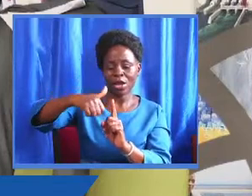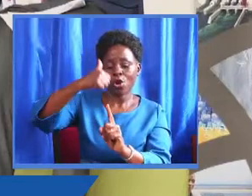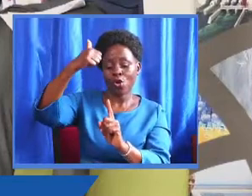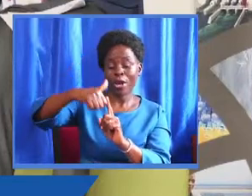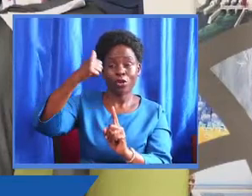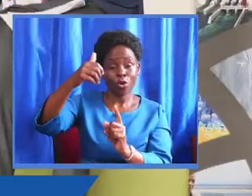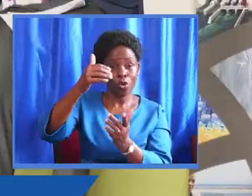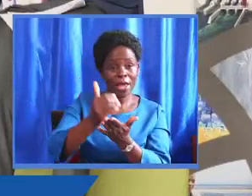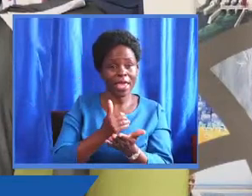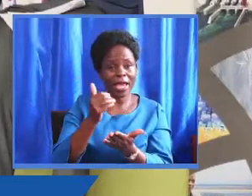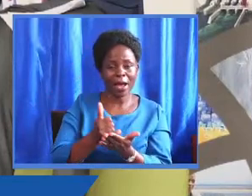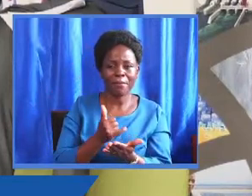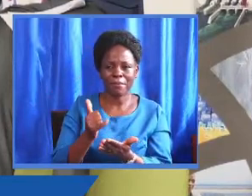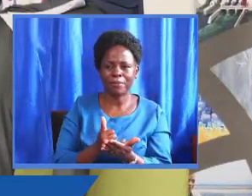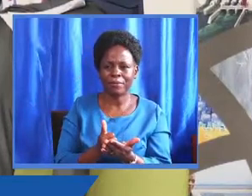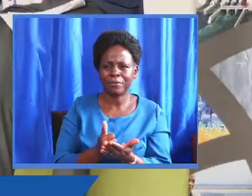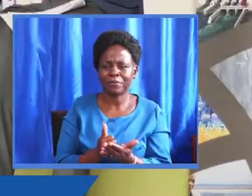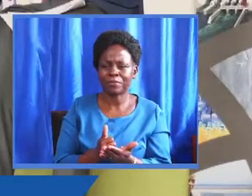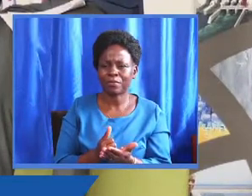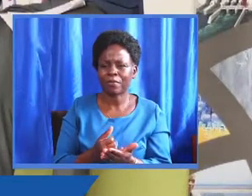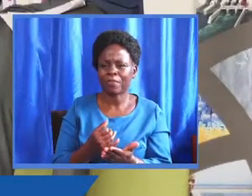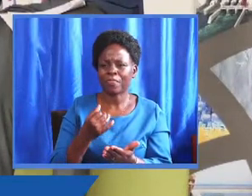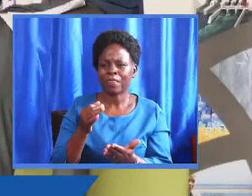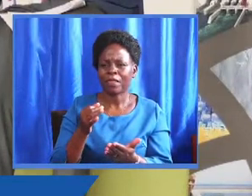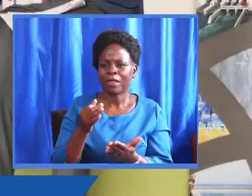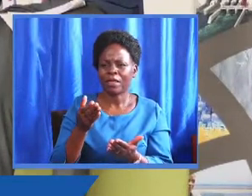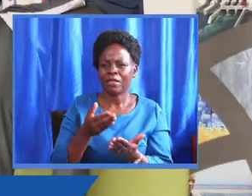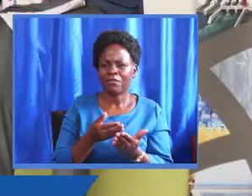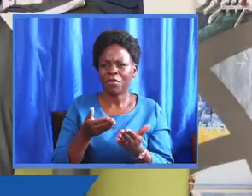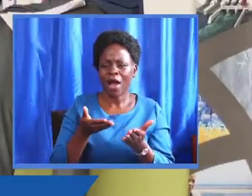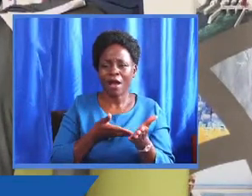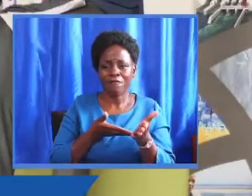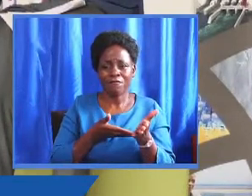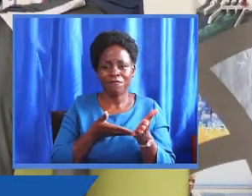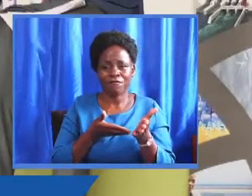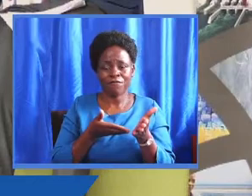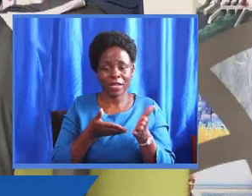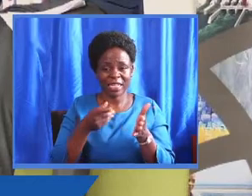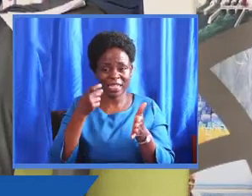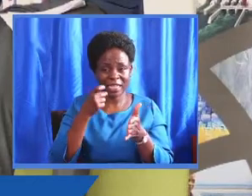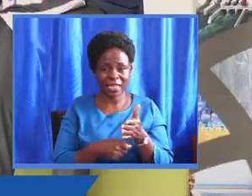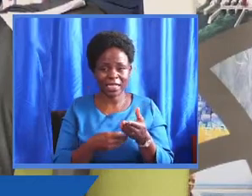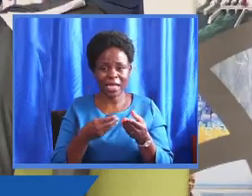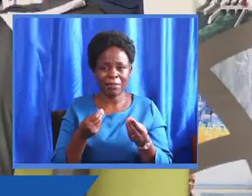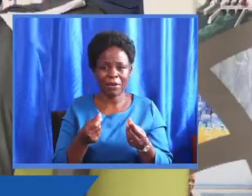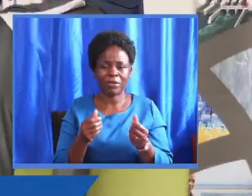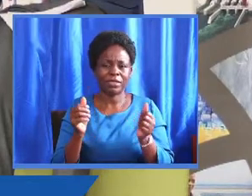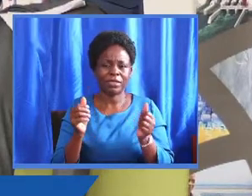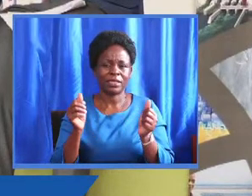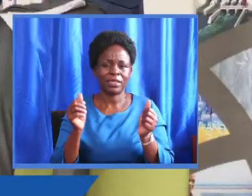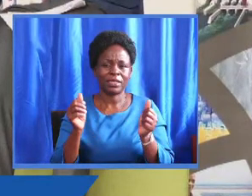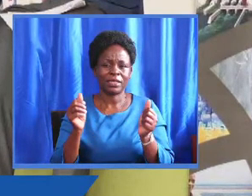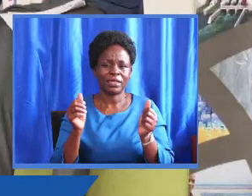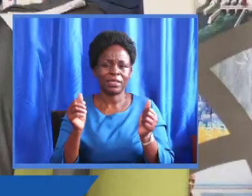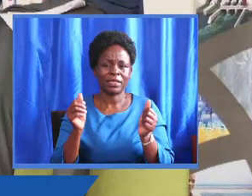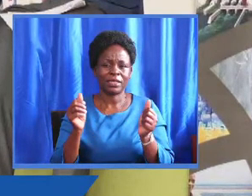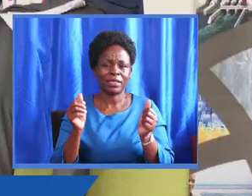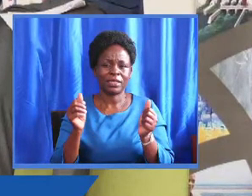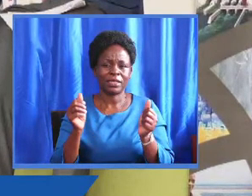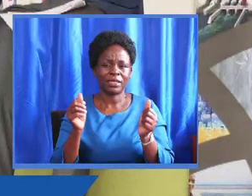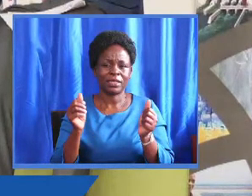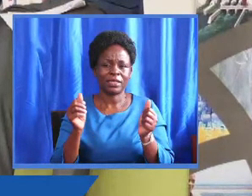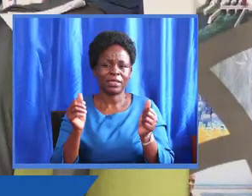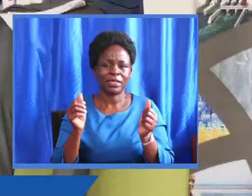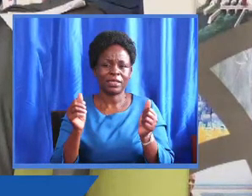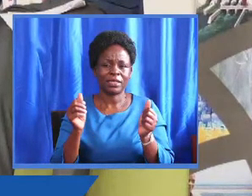income, as long as you have that fresh, that amount, beyond 10 million and above,